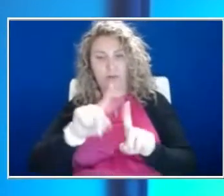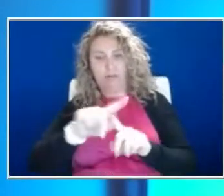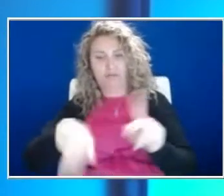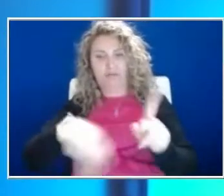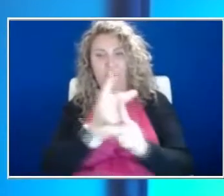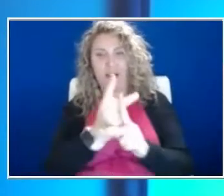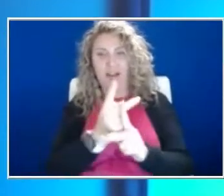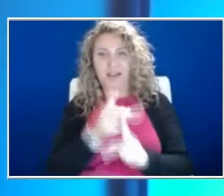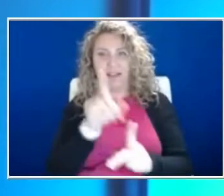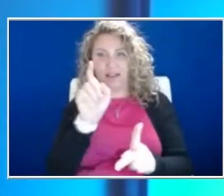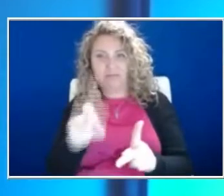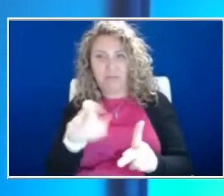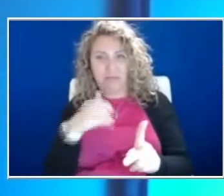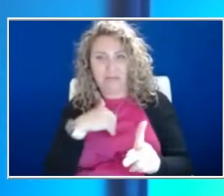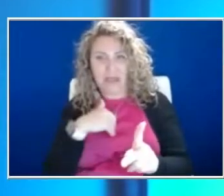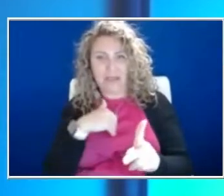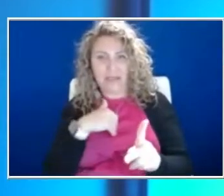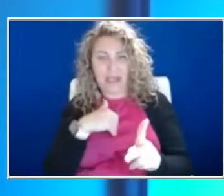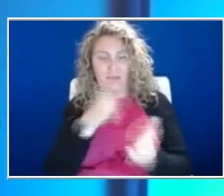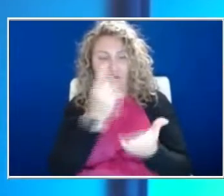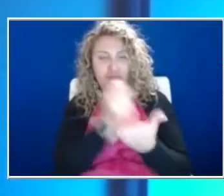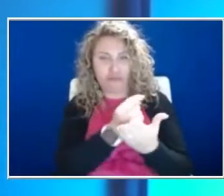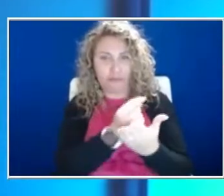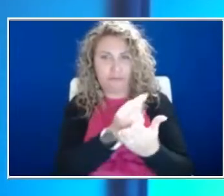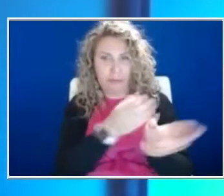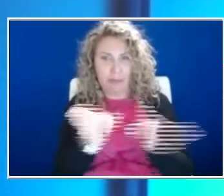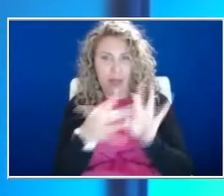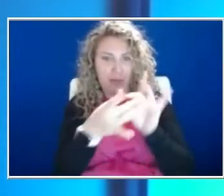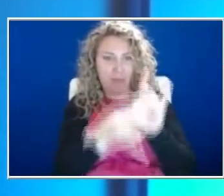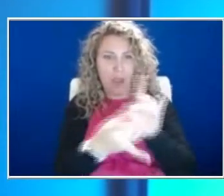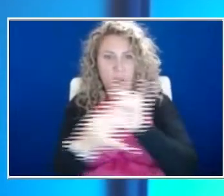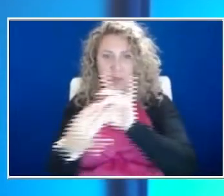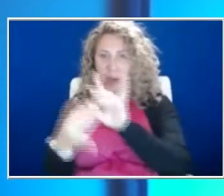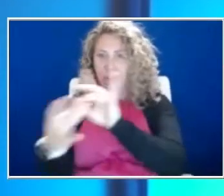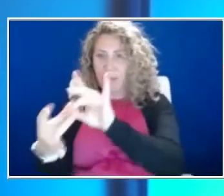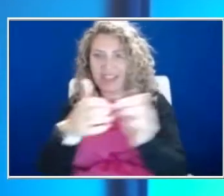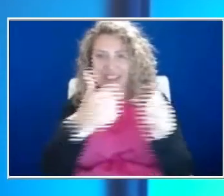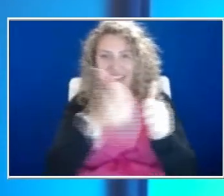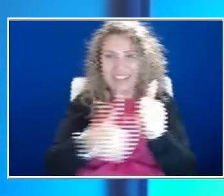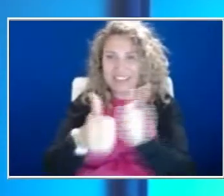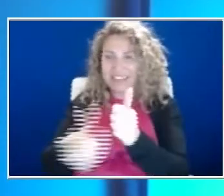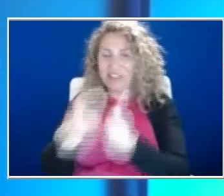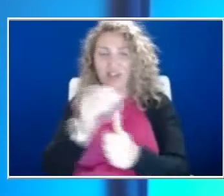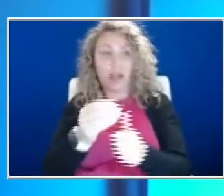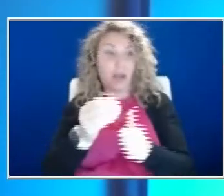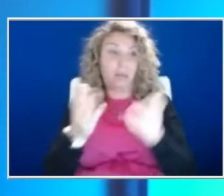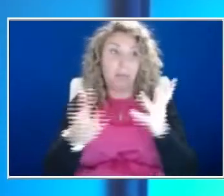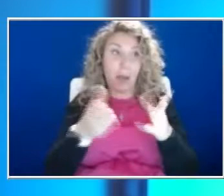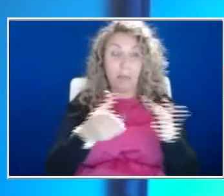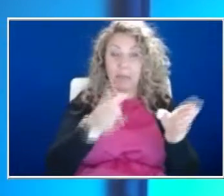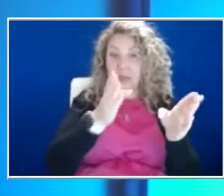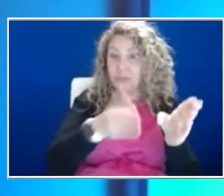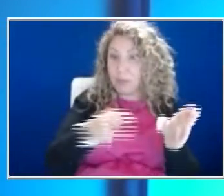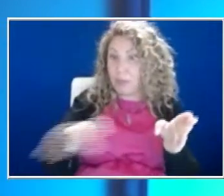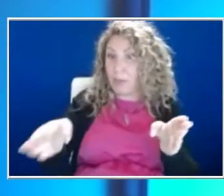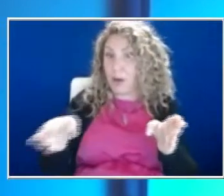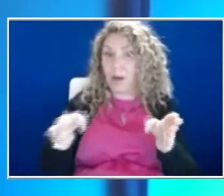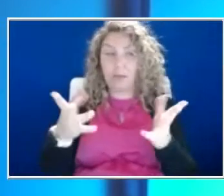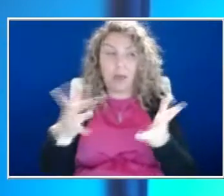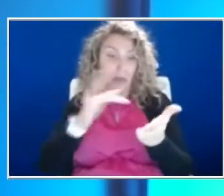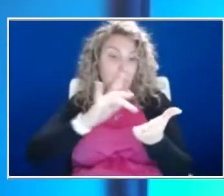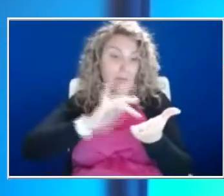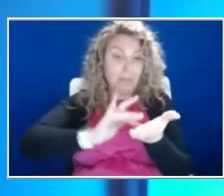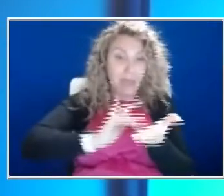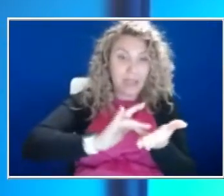different treatment plans. As far as the sequence of treatment, are we going to do the medication side or the